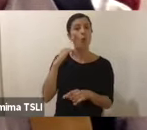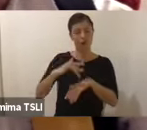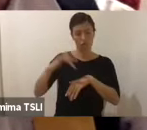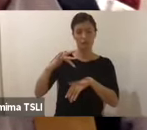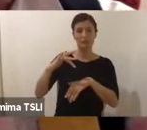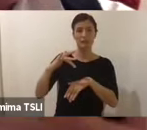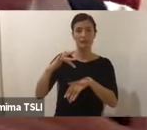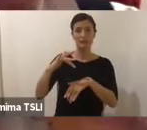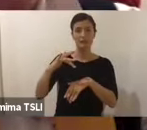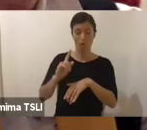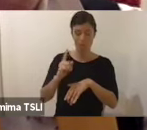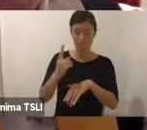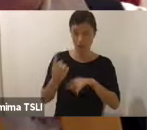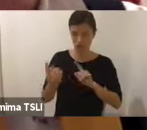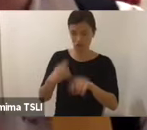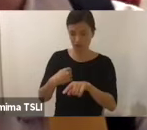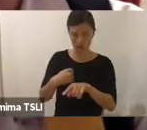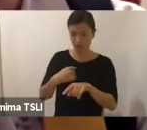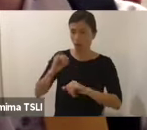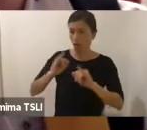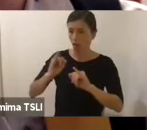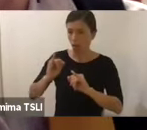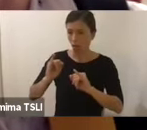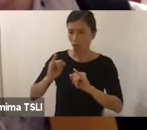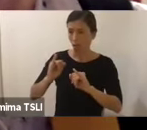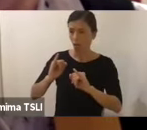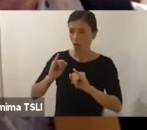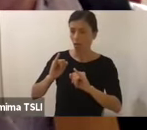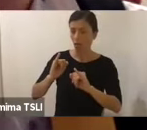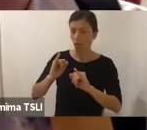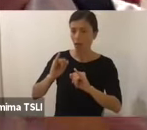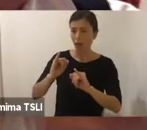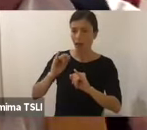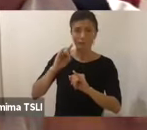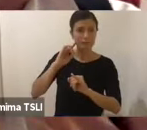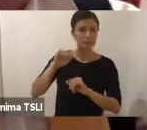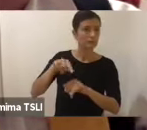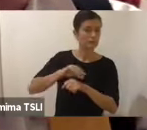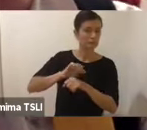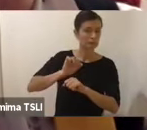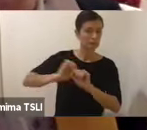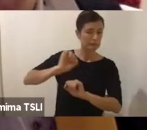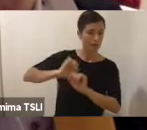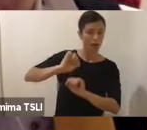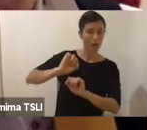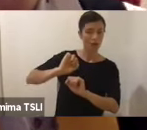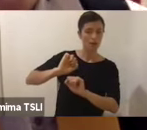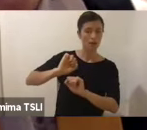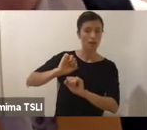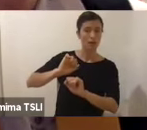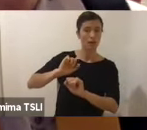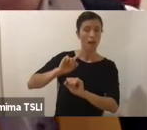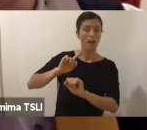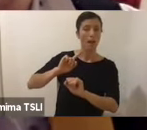that and respond with the curiosity that others have mentioned and really try and actually get into some kind of conversation